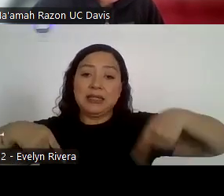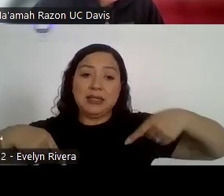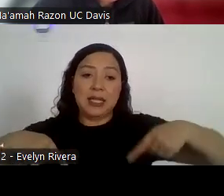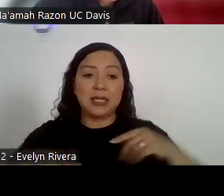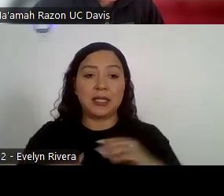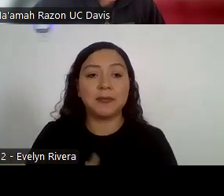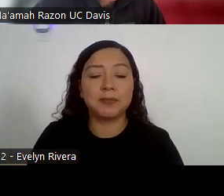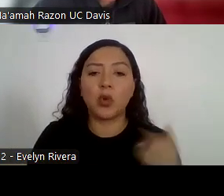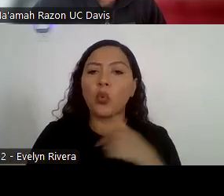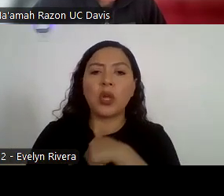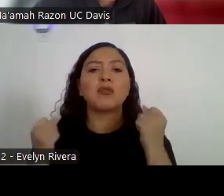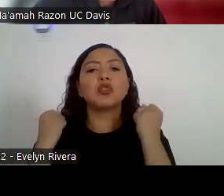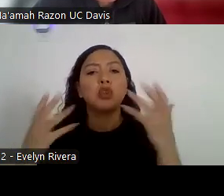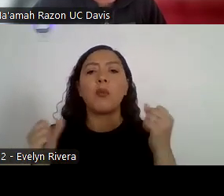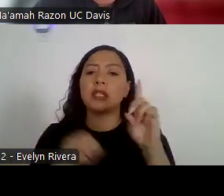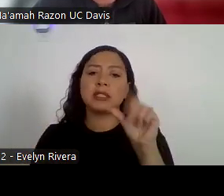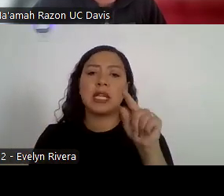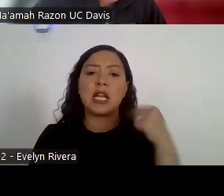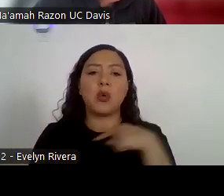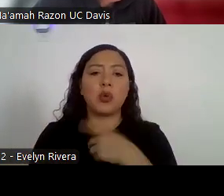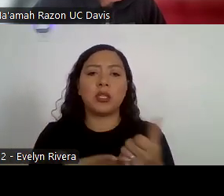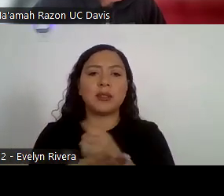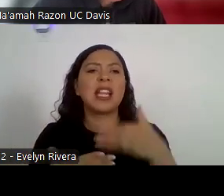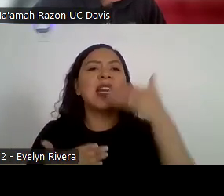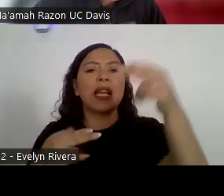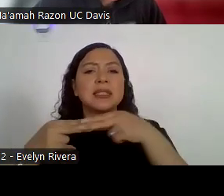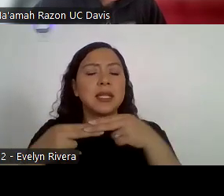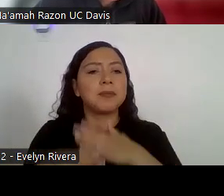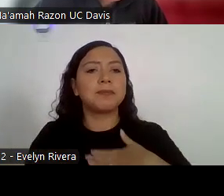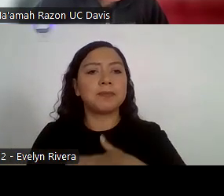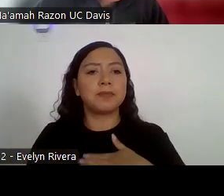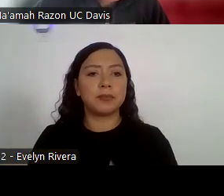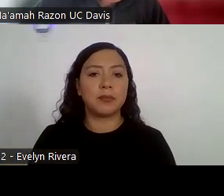through. Next slide, please.